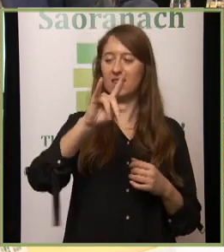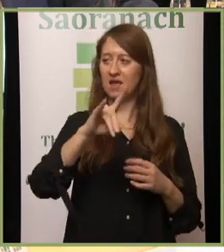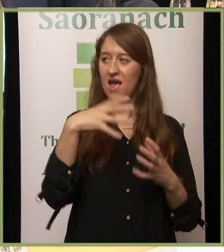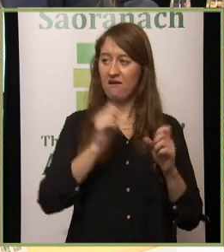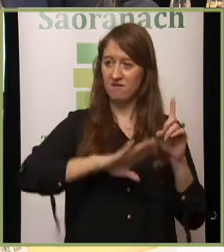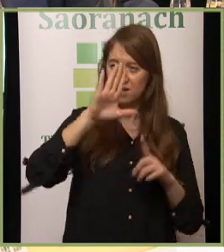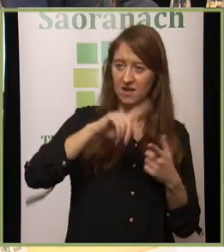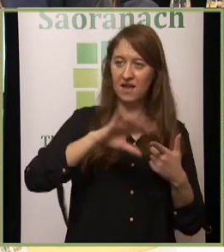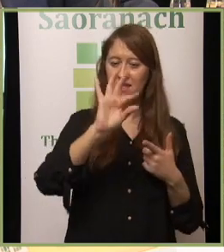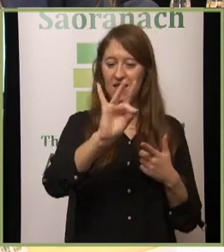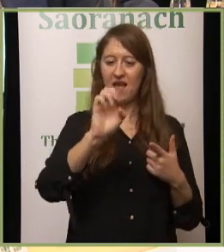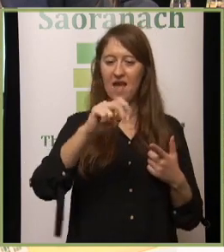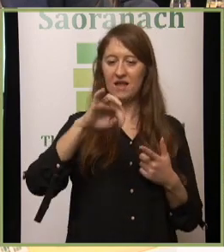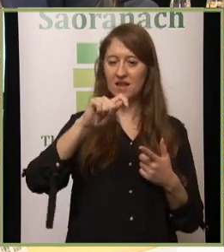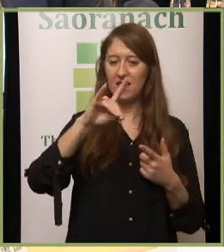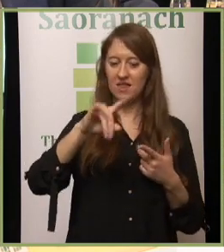Jean.